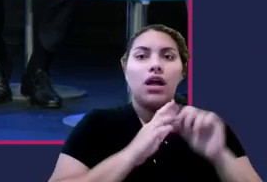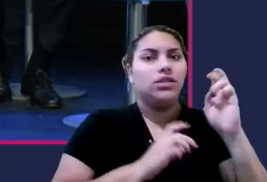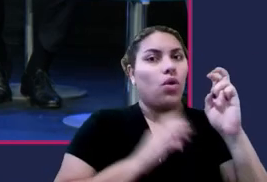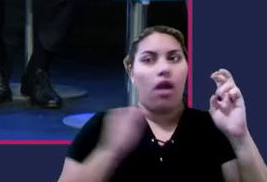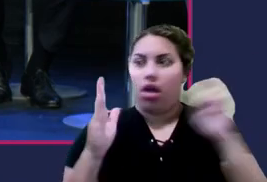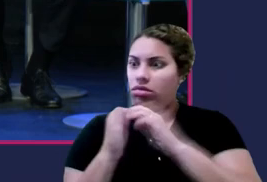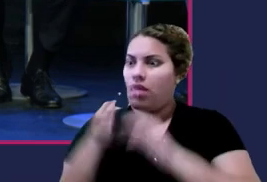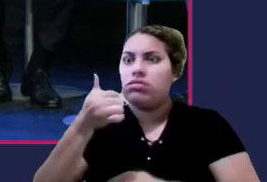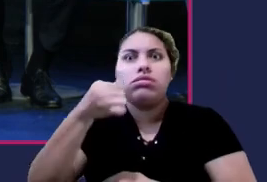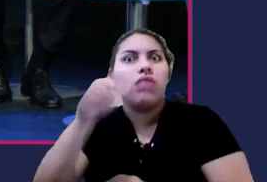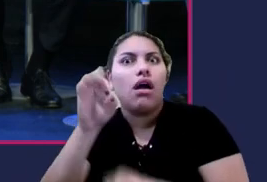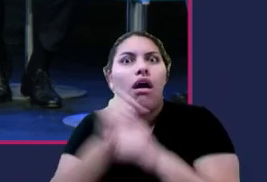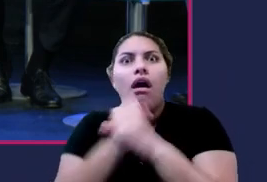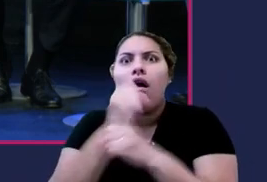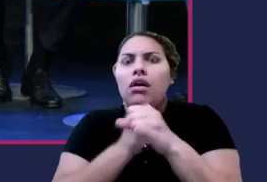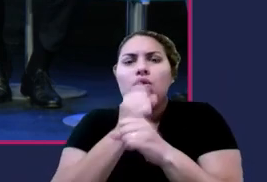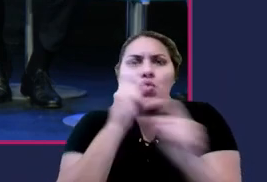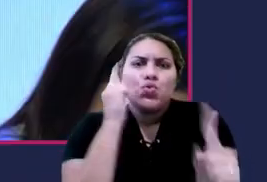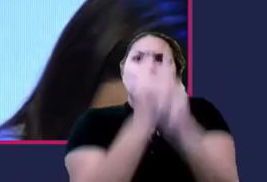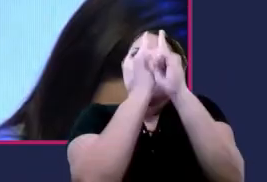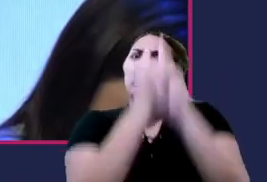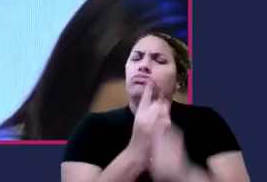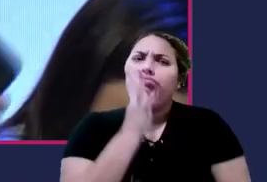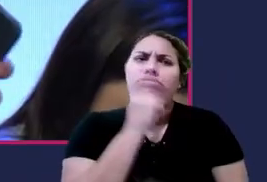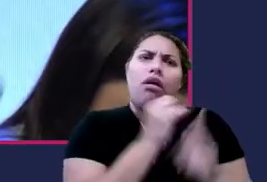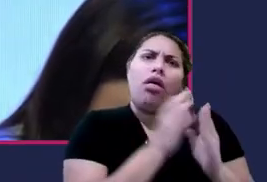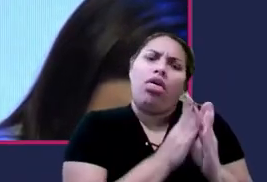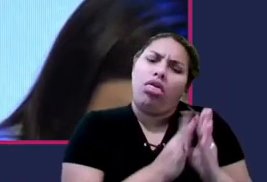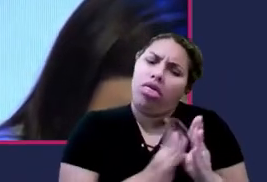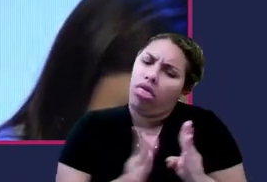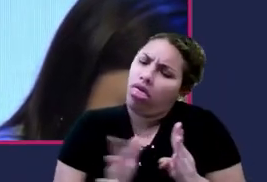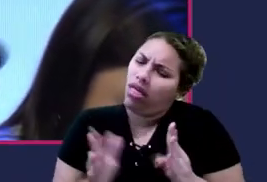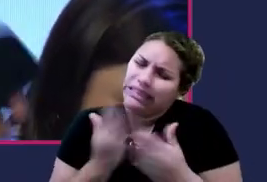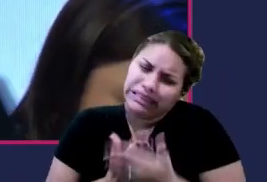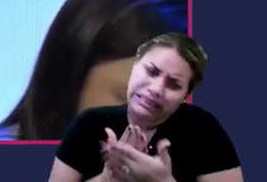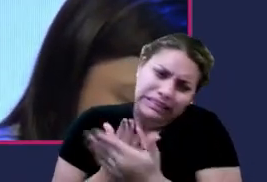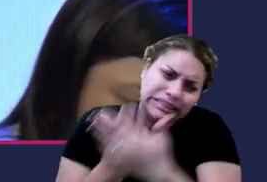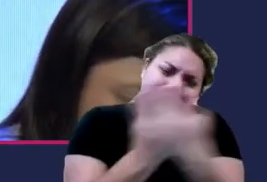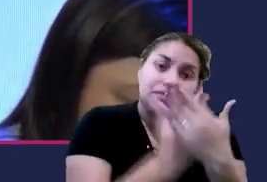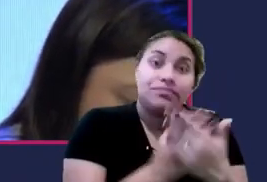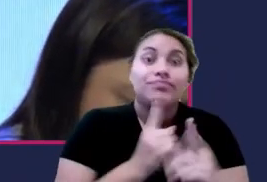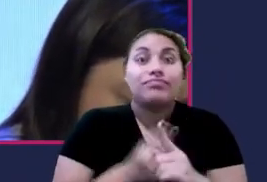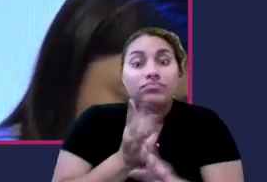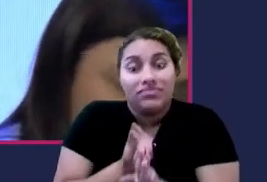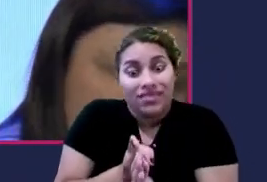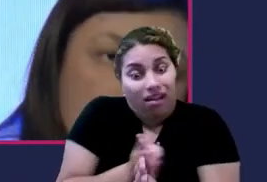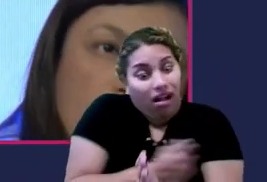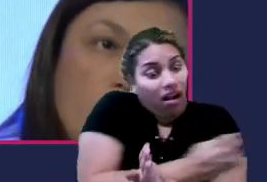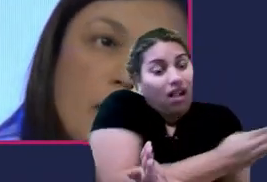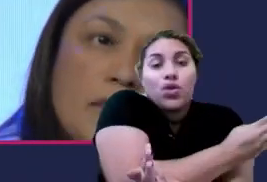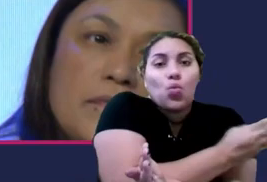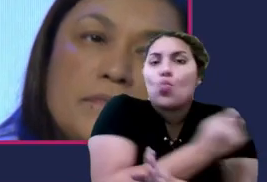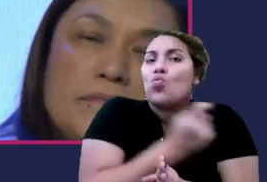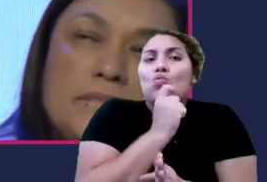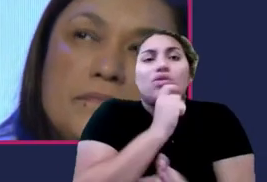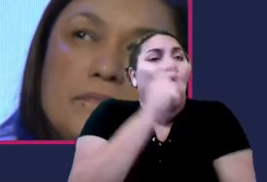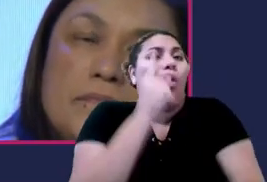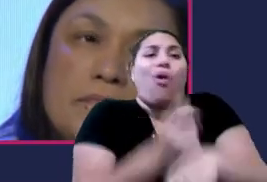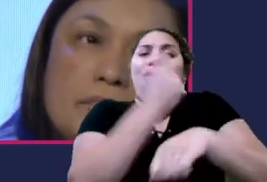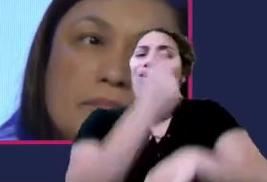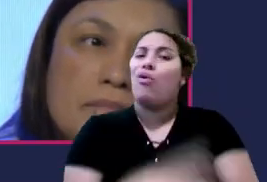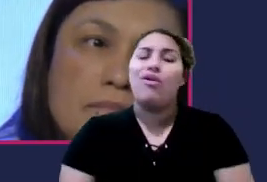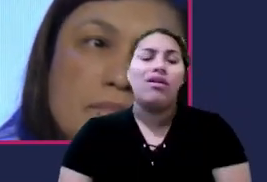takes 5 to 10 years to be completed, because early diagnosis is not